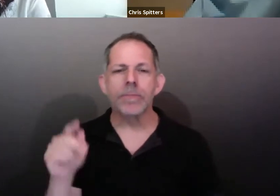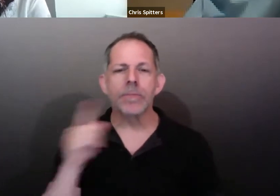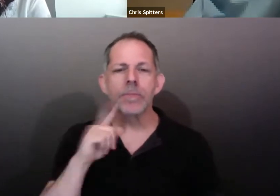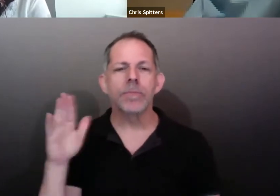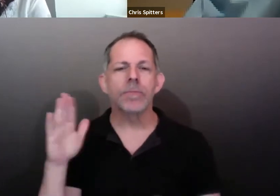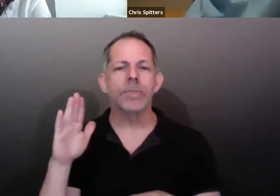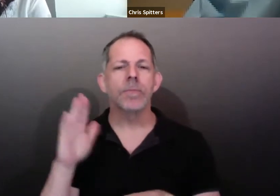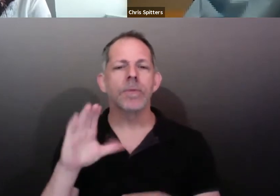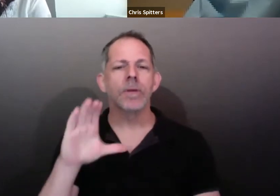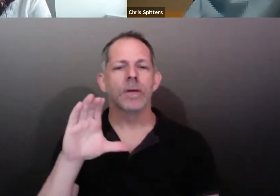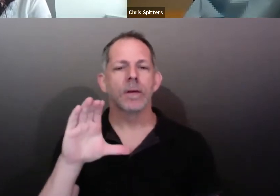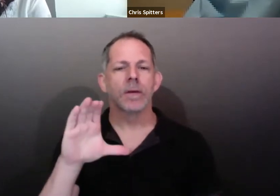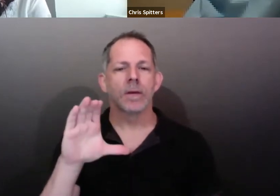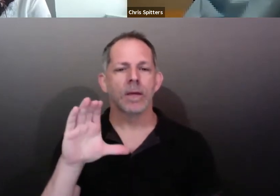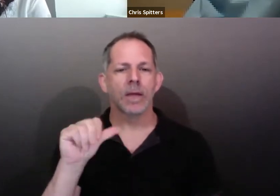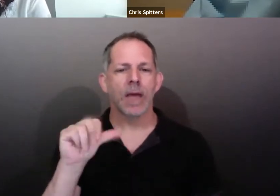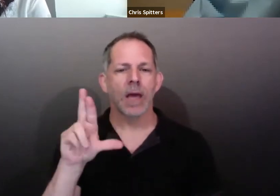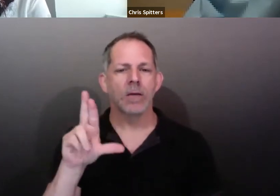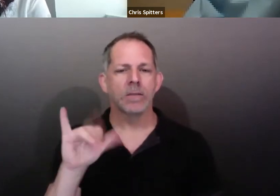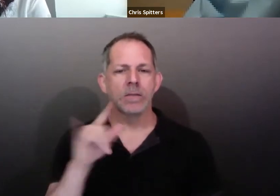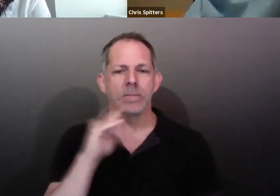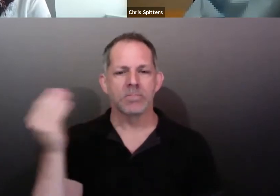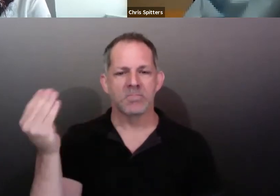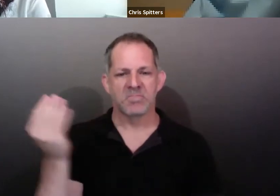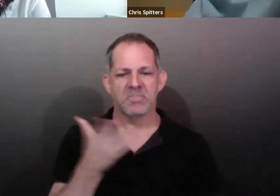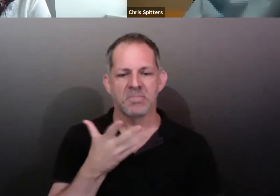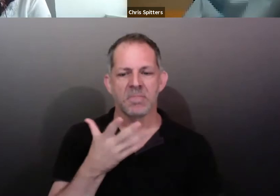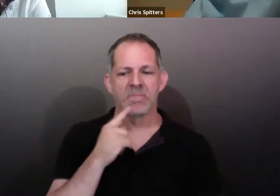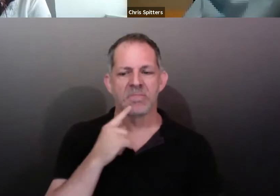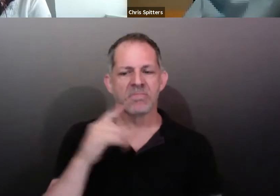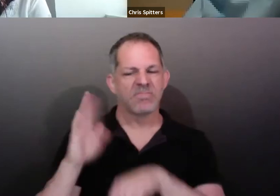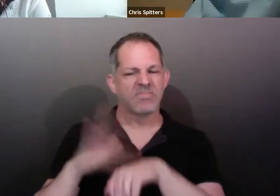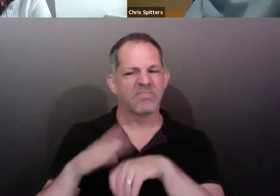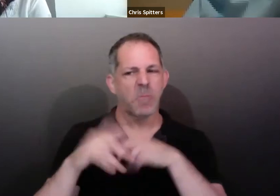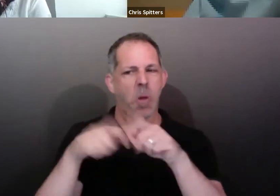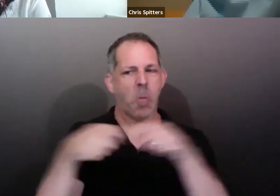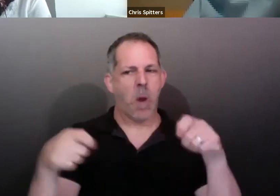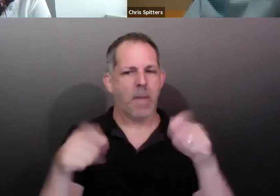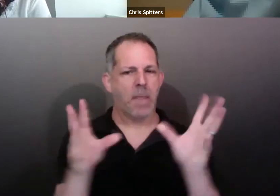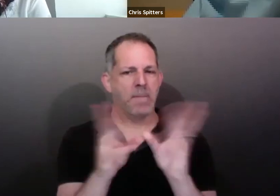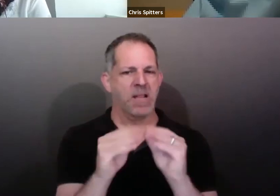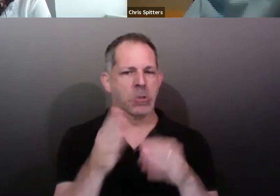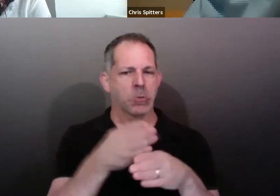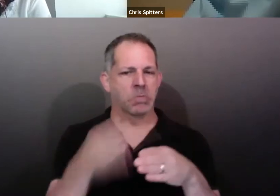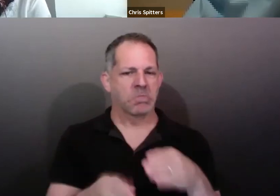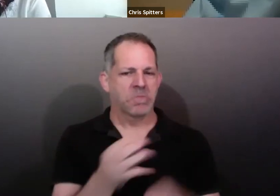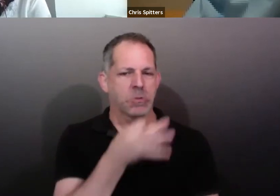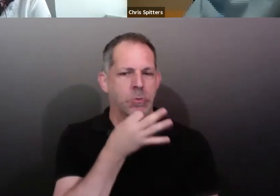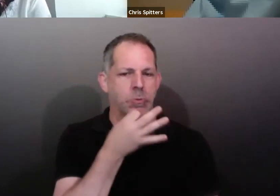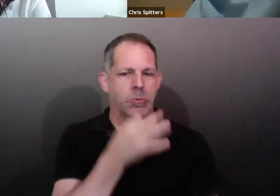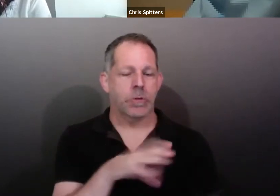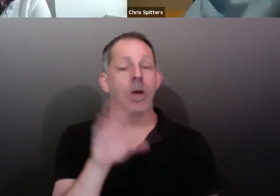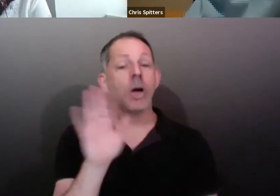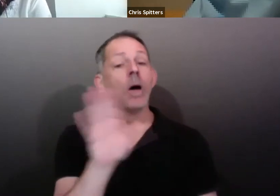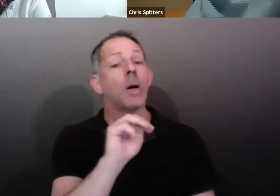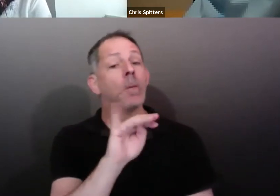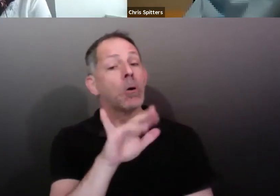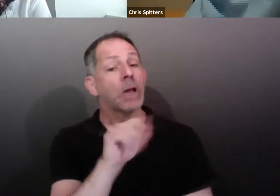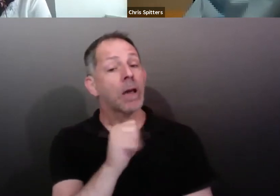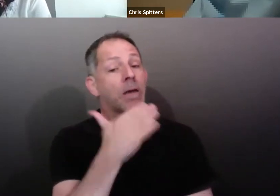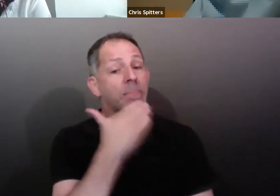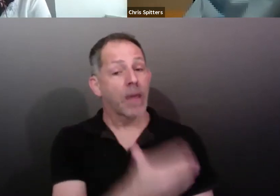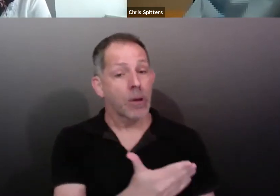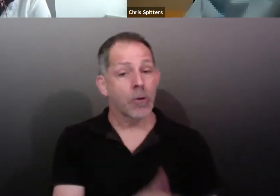for this week. Again, I want to thank Maria, Eric, and the rest of our team whom you don't see that make this all